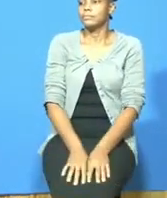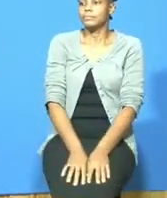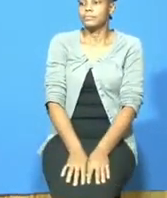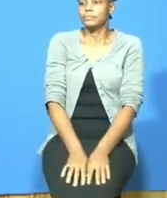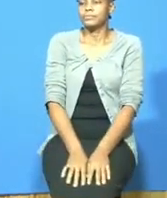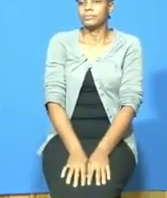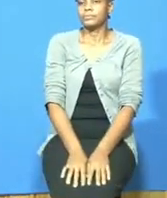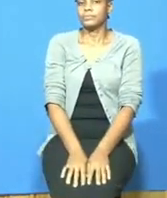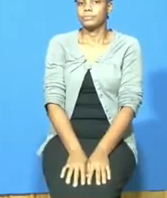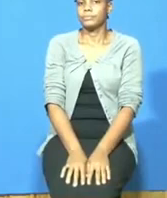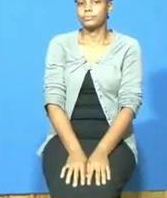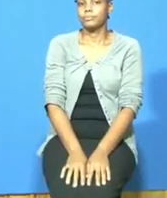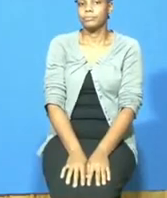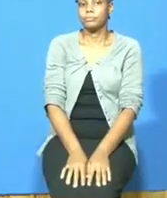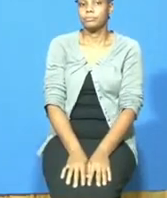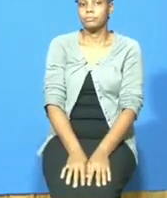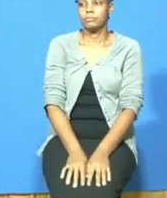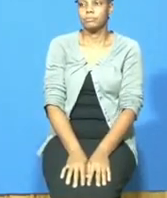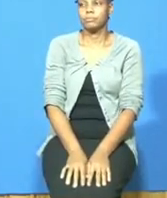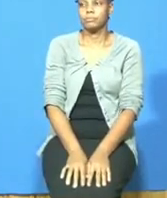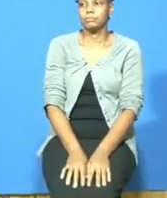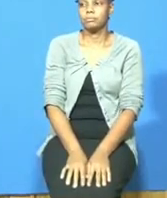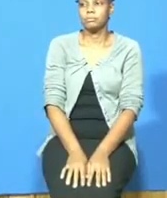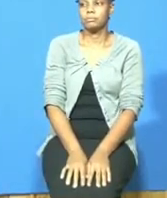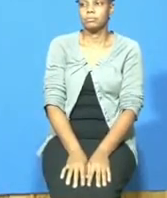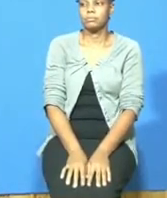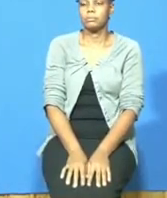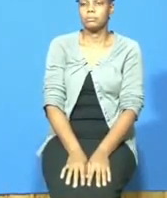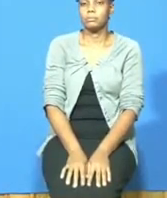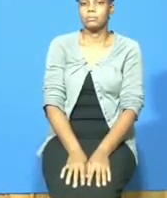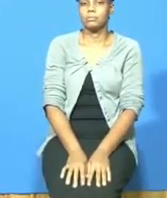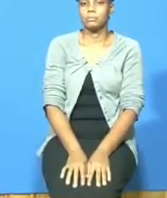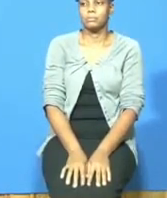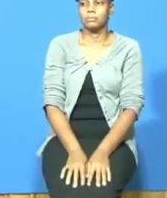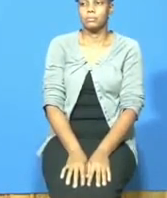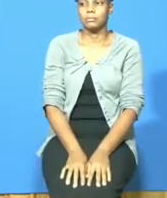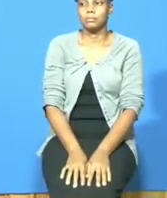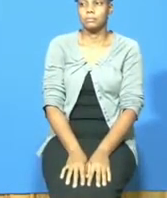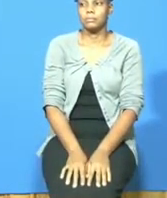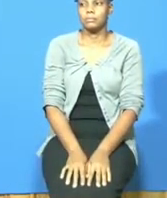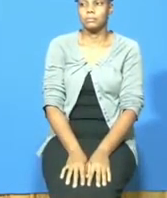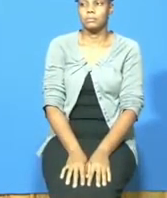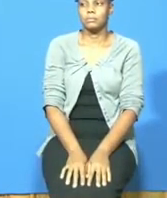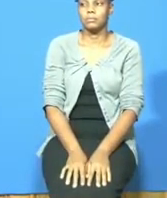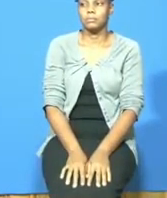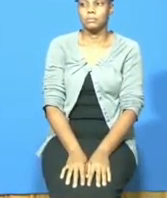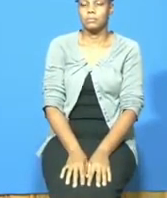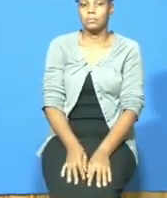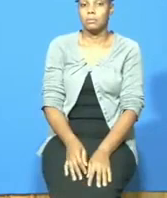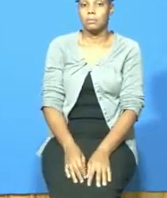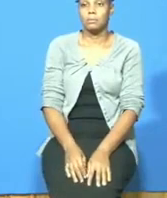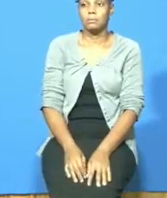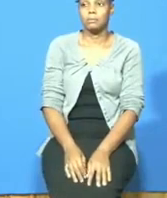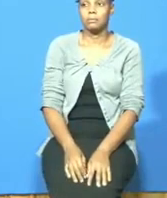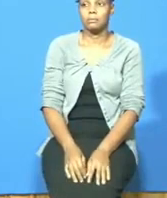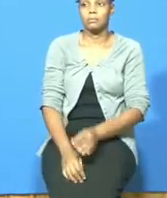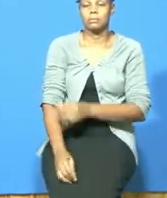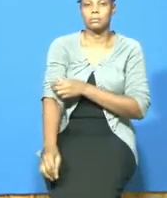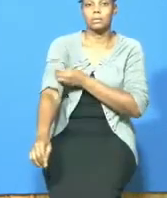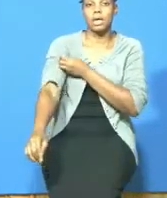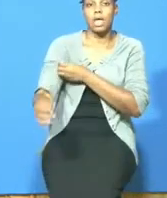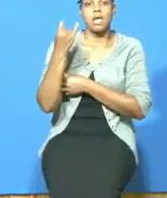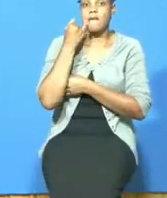under his control. Weren't it for that? We'll all be in a valley of